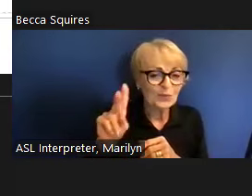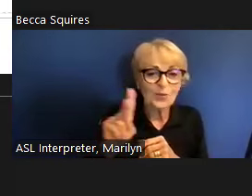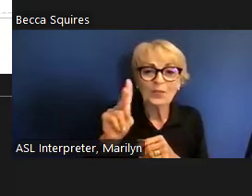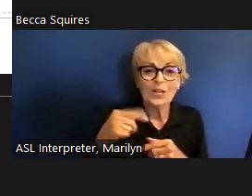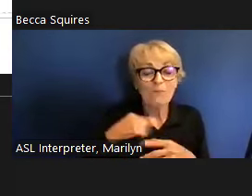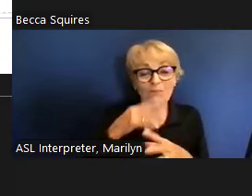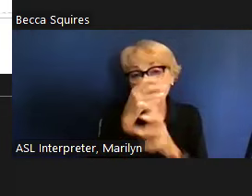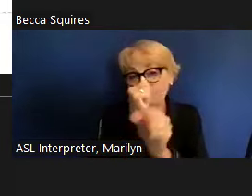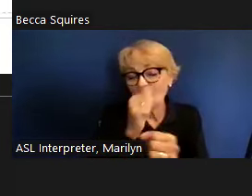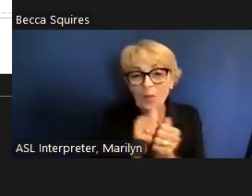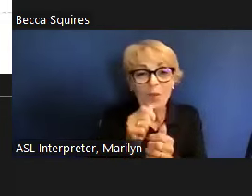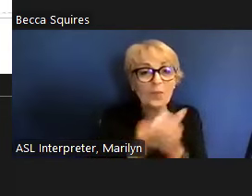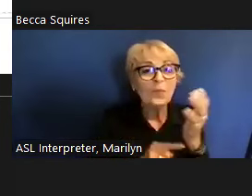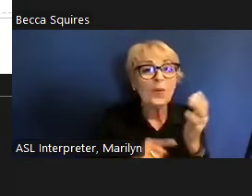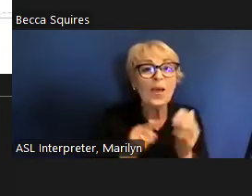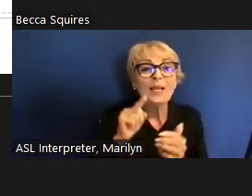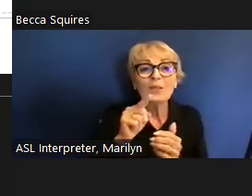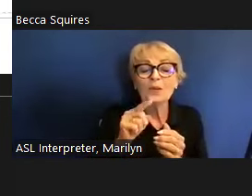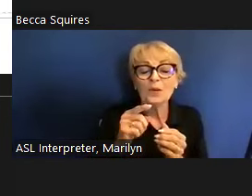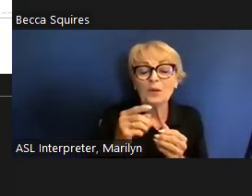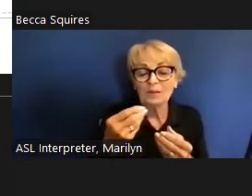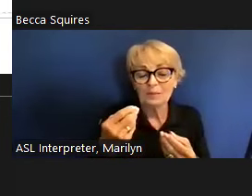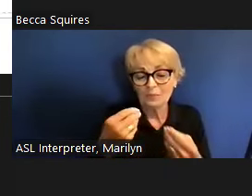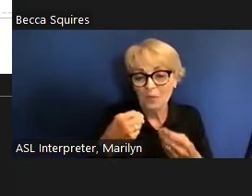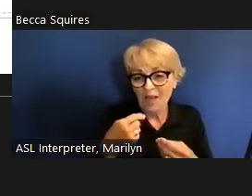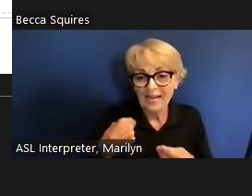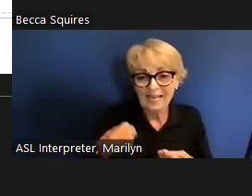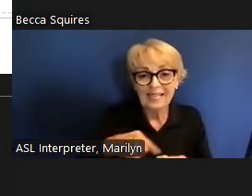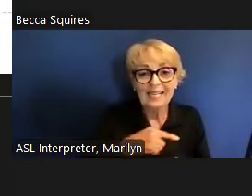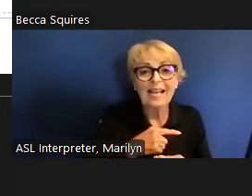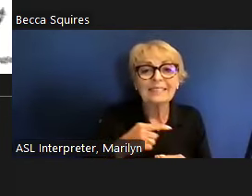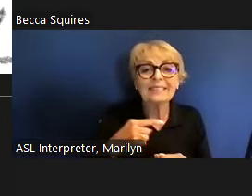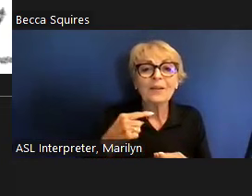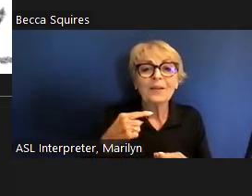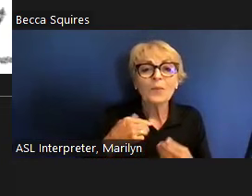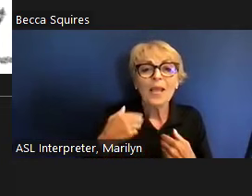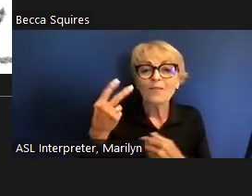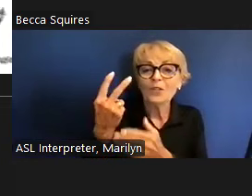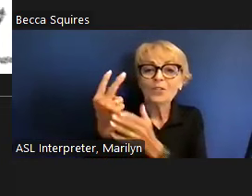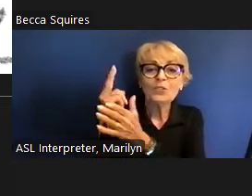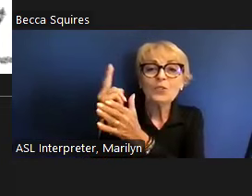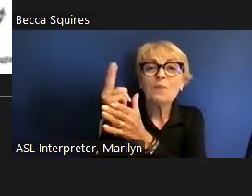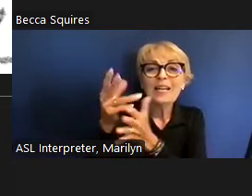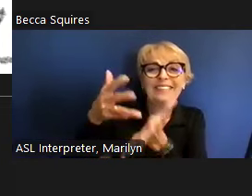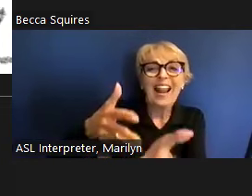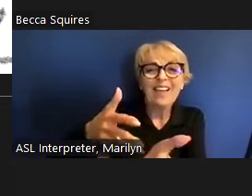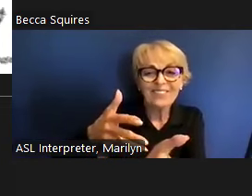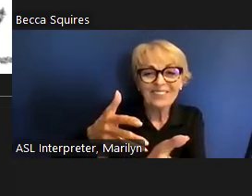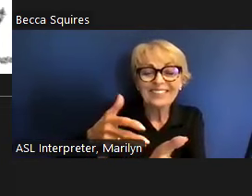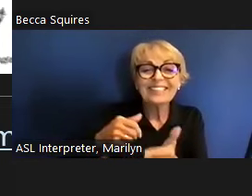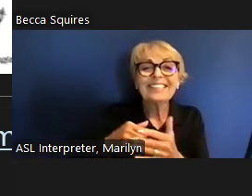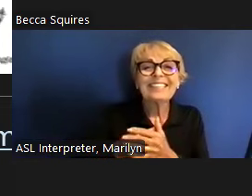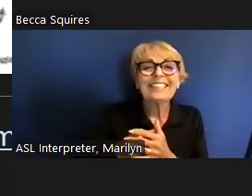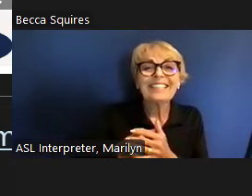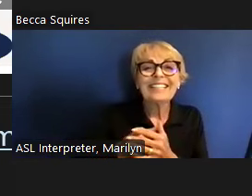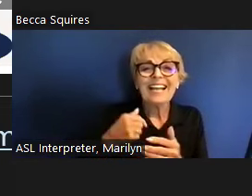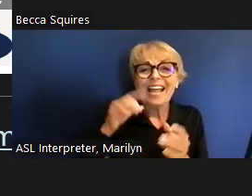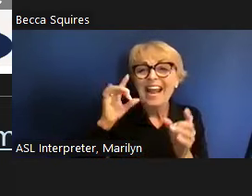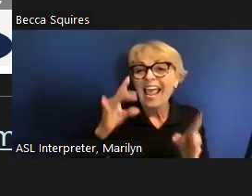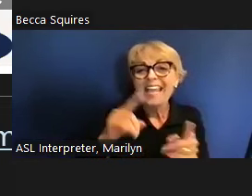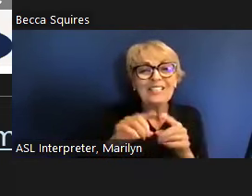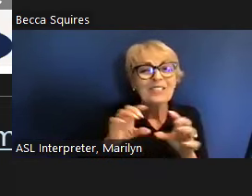fascinated with what you're providing us. Okay. We have 2 more minutes. Okay, I hate to do that